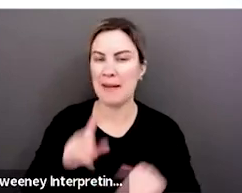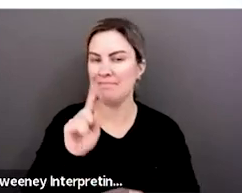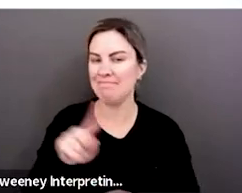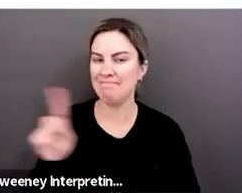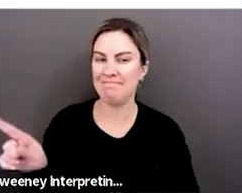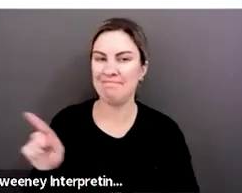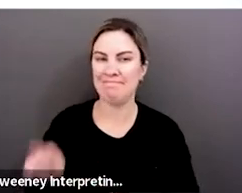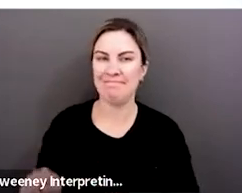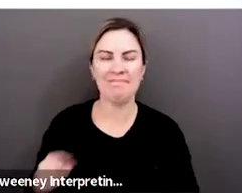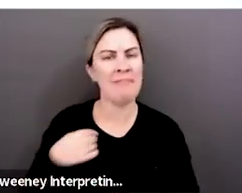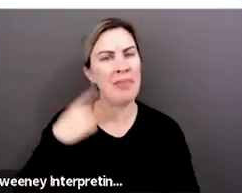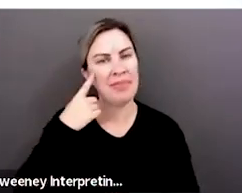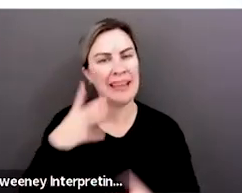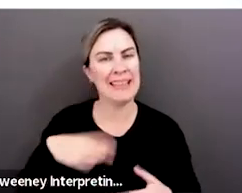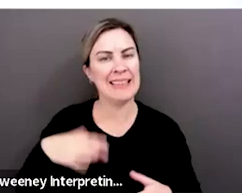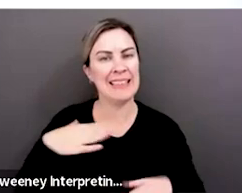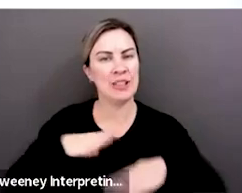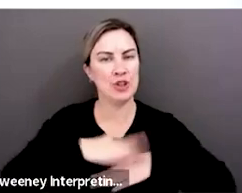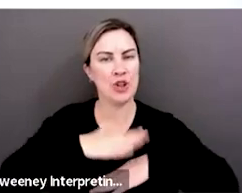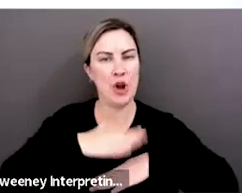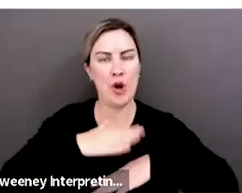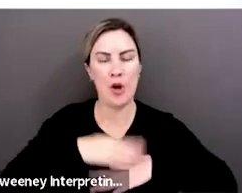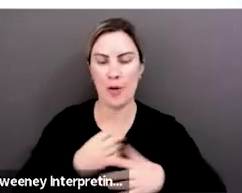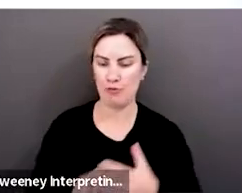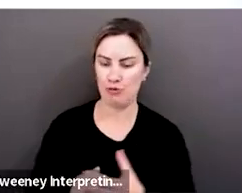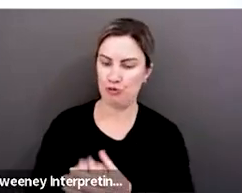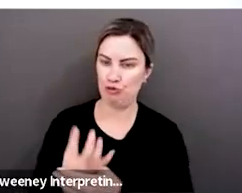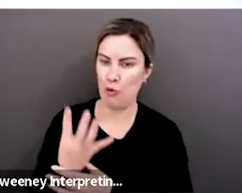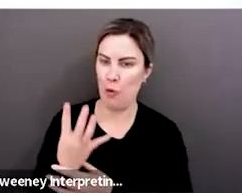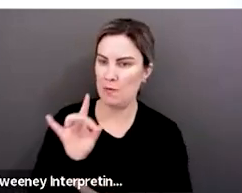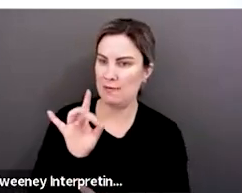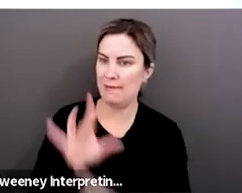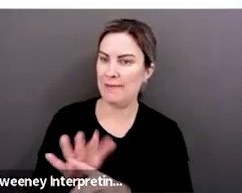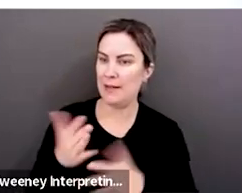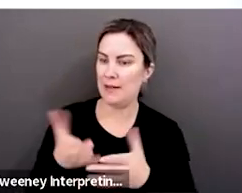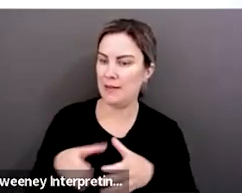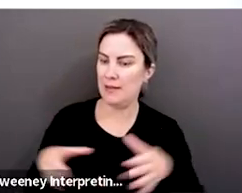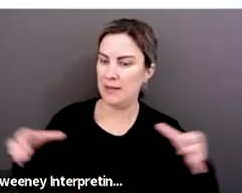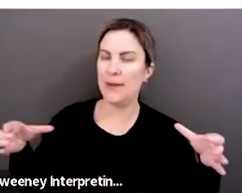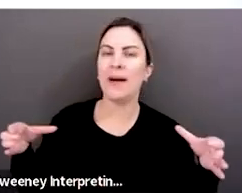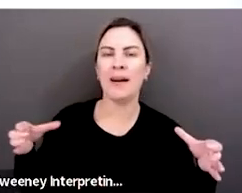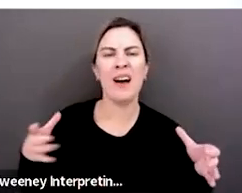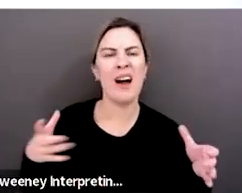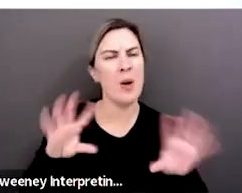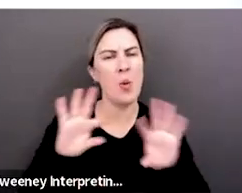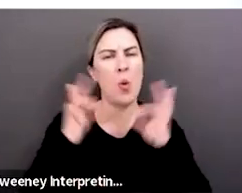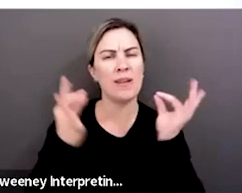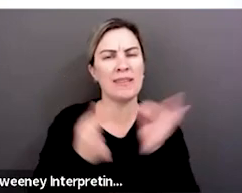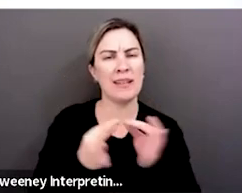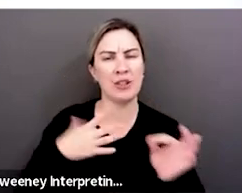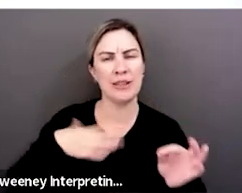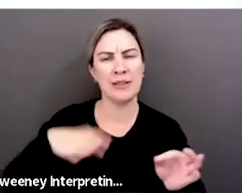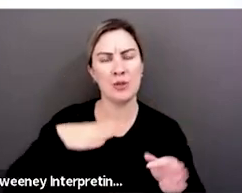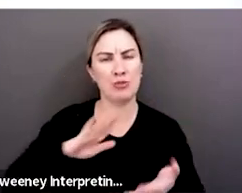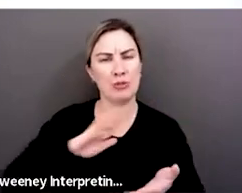allowing time for things to be able to grow organically, and for organisations to be realistic about outcomes, because they're